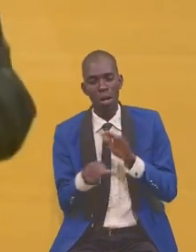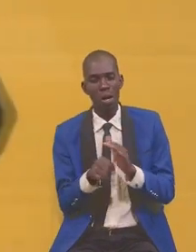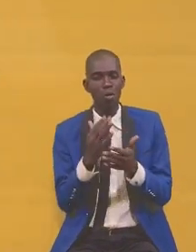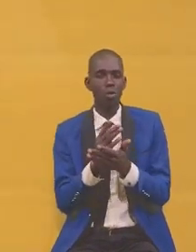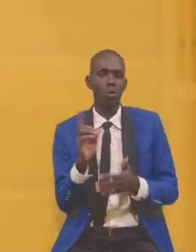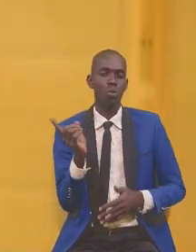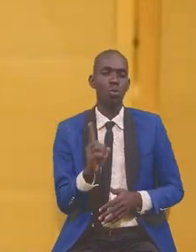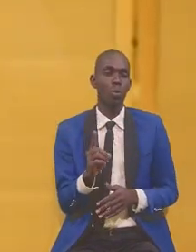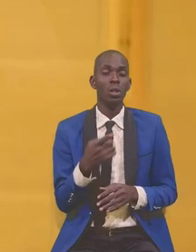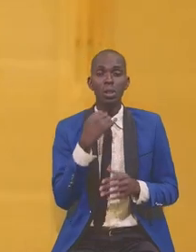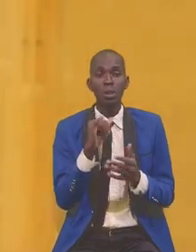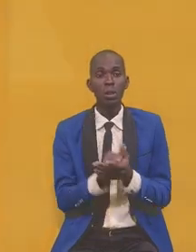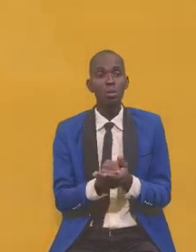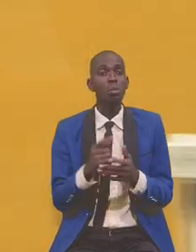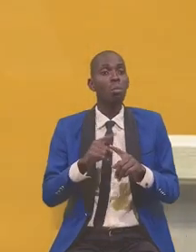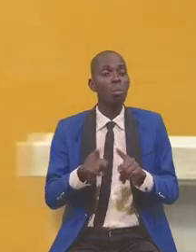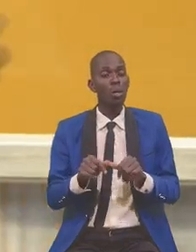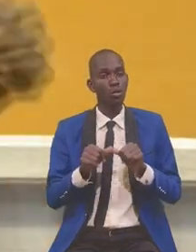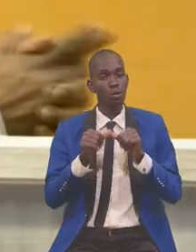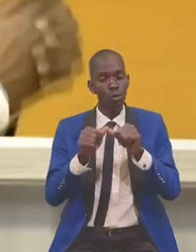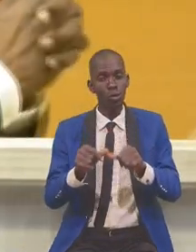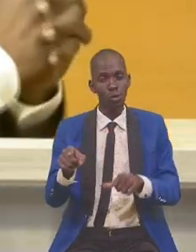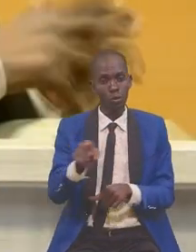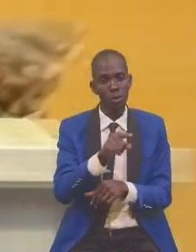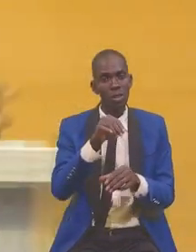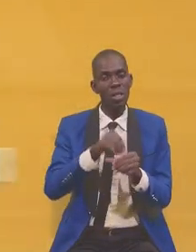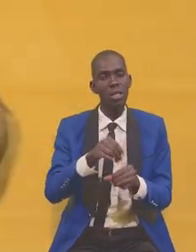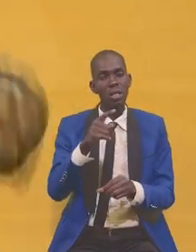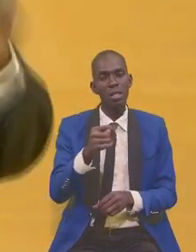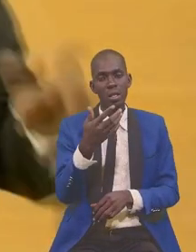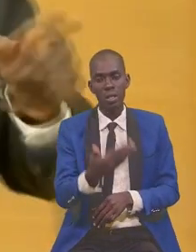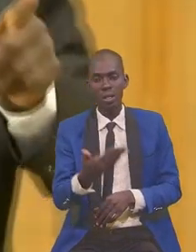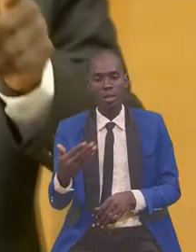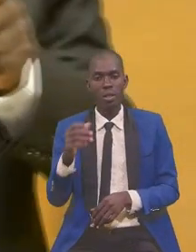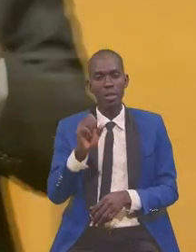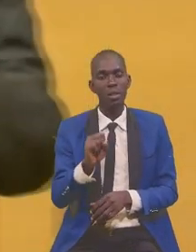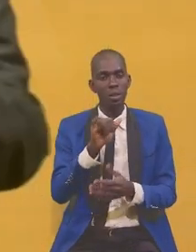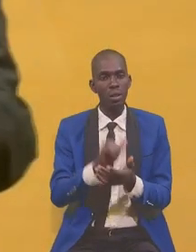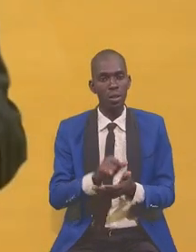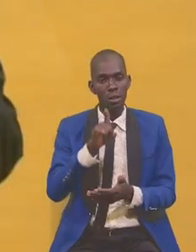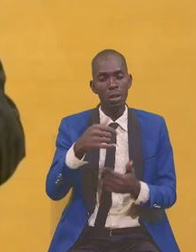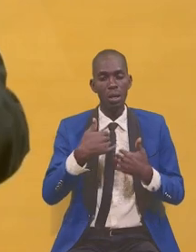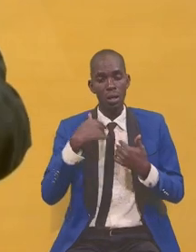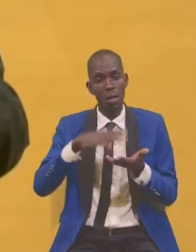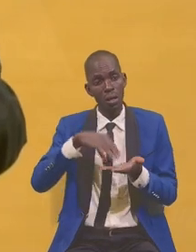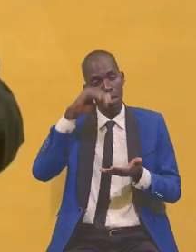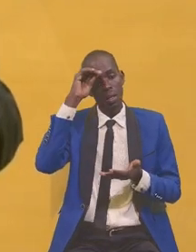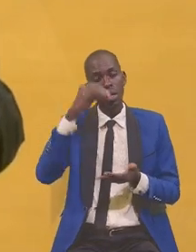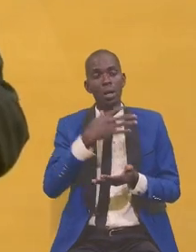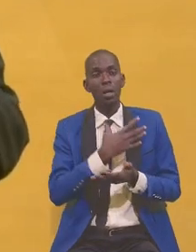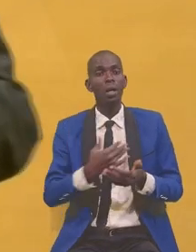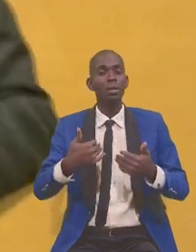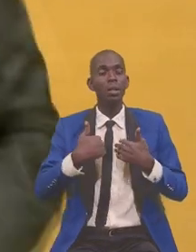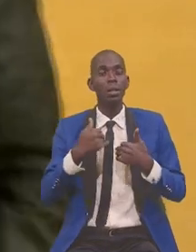the room. It says, but continue thou in the things which thou hast learned and hast been